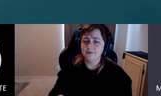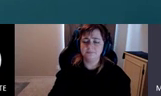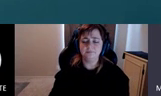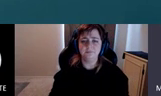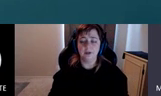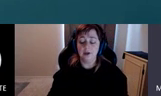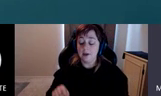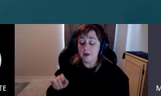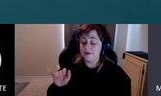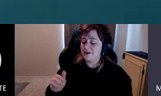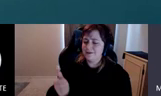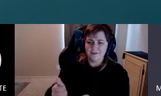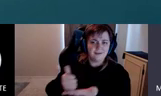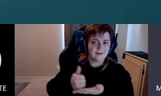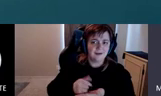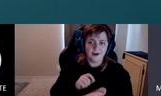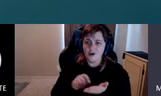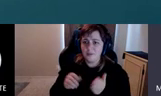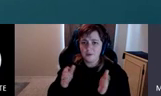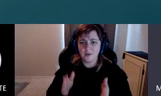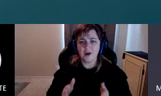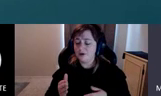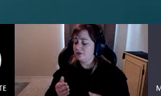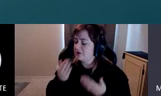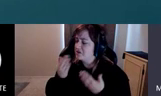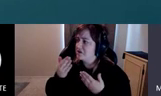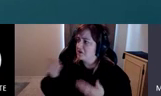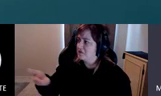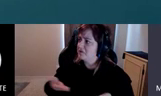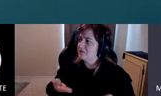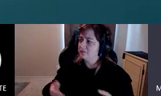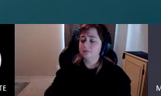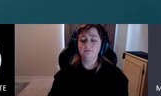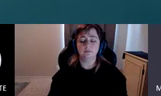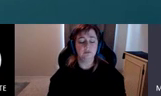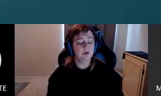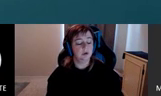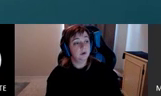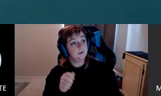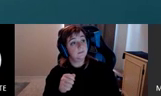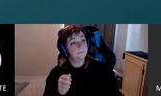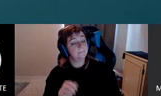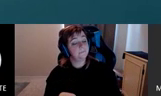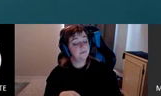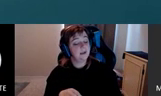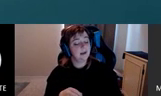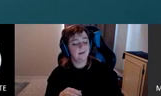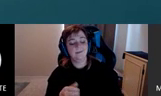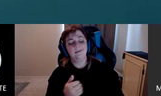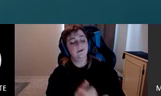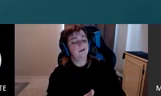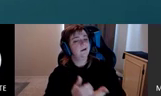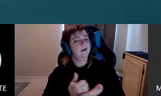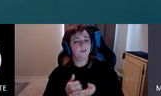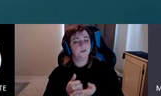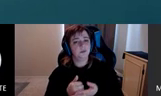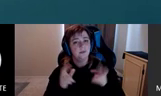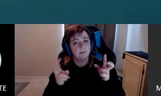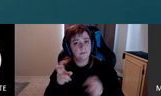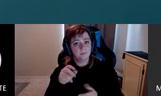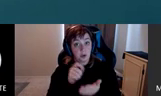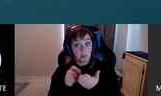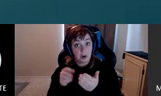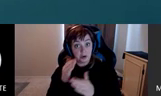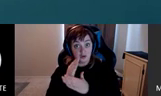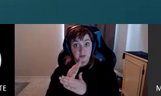a writer. Such great advice. Thank you so much. And that's one thing that also helps with writer's block, I've noticed, is when you have that.